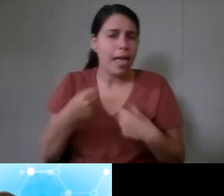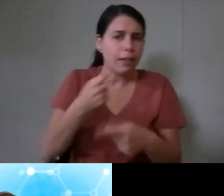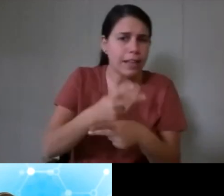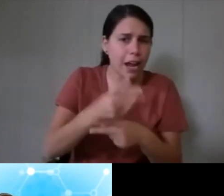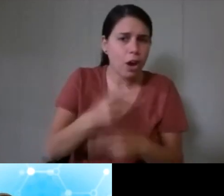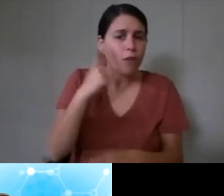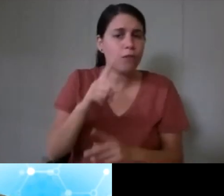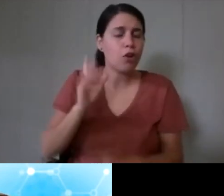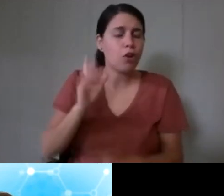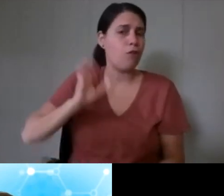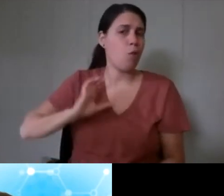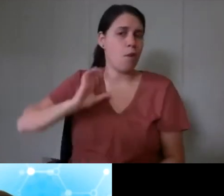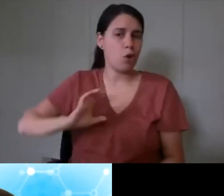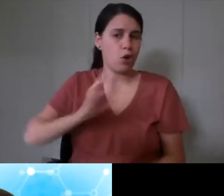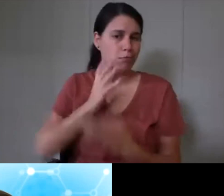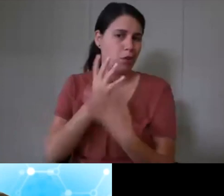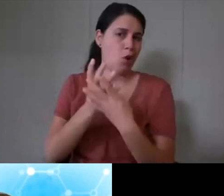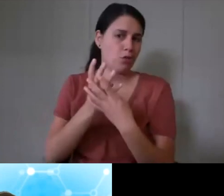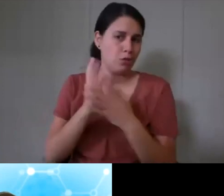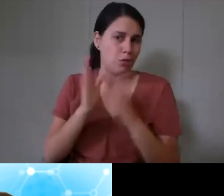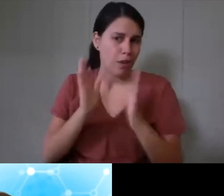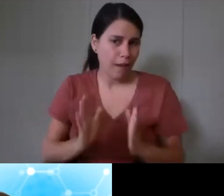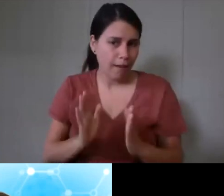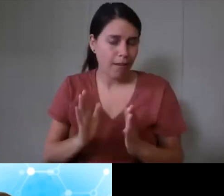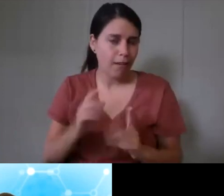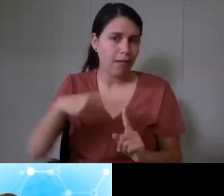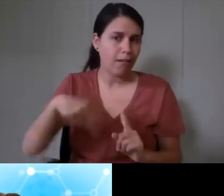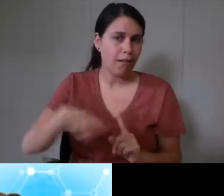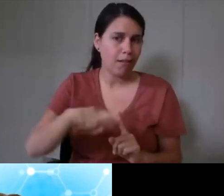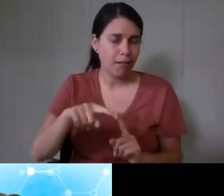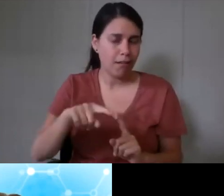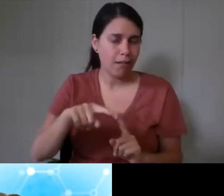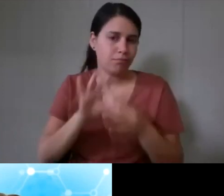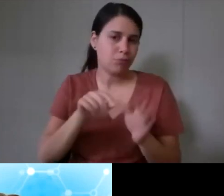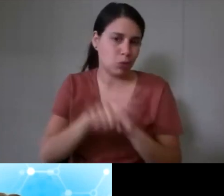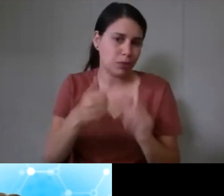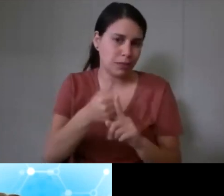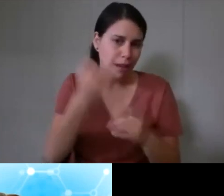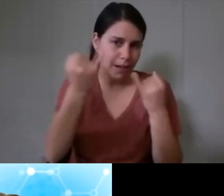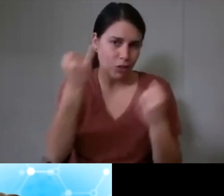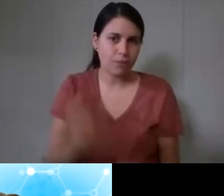for formerly incarcerated prisoners related to suicidal ideation?